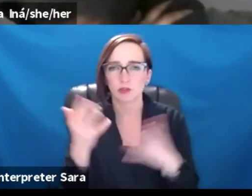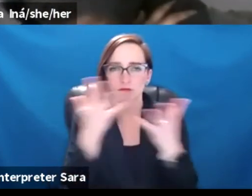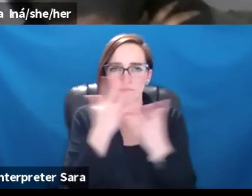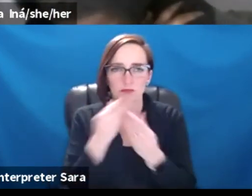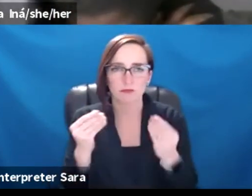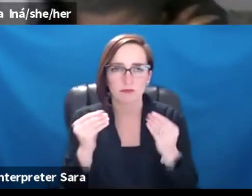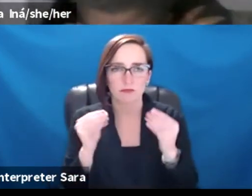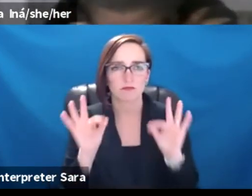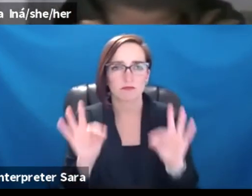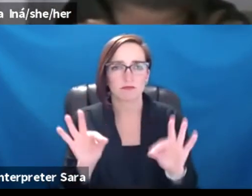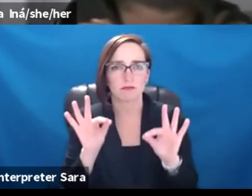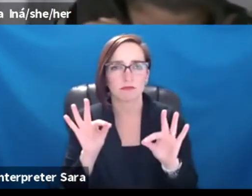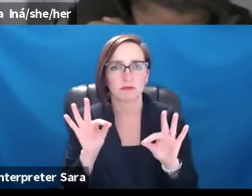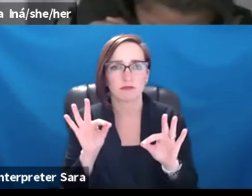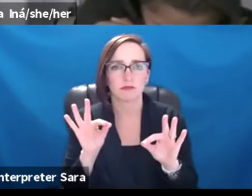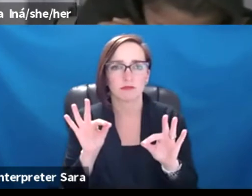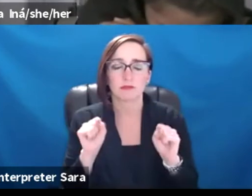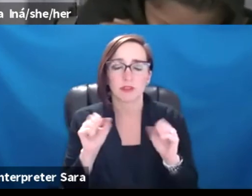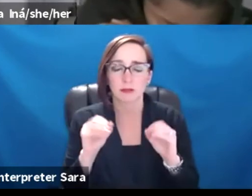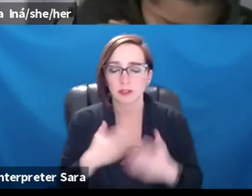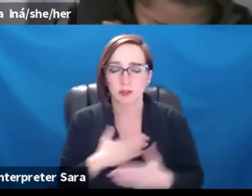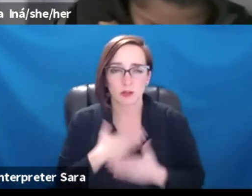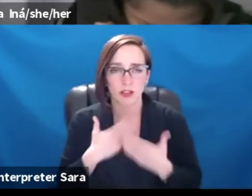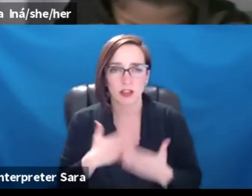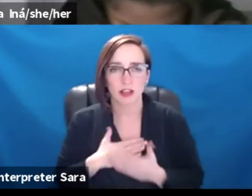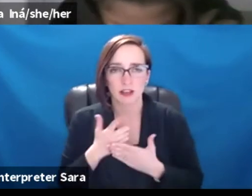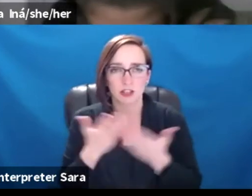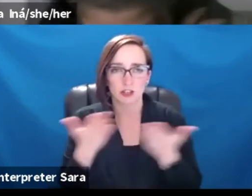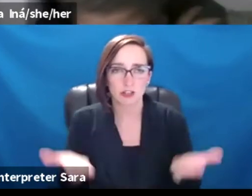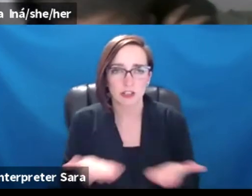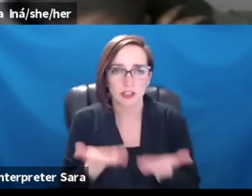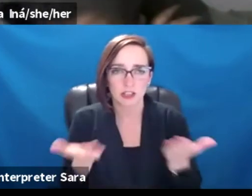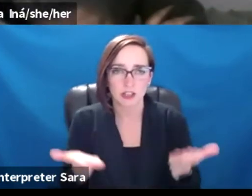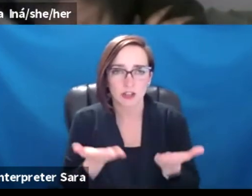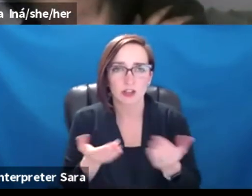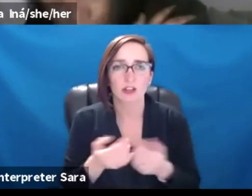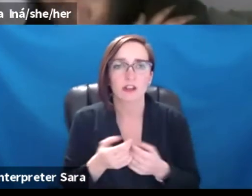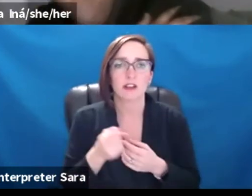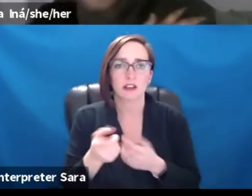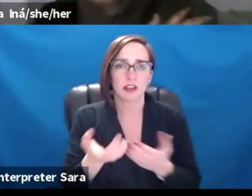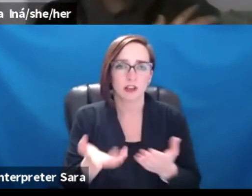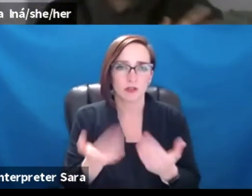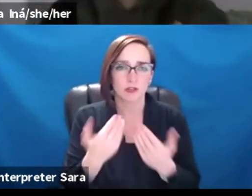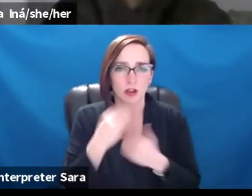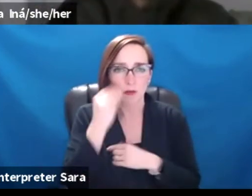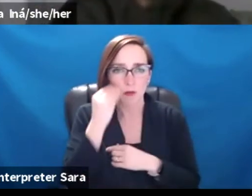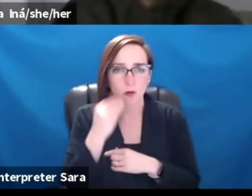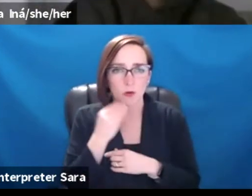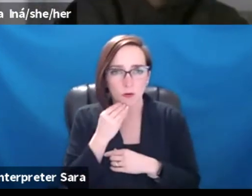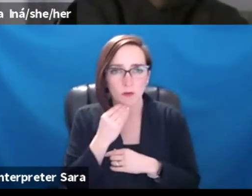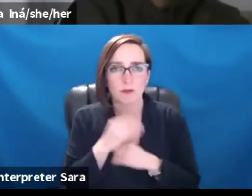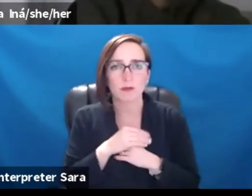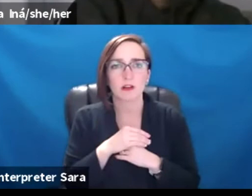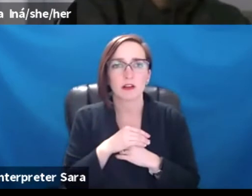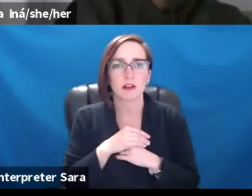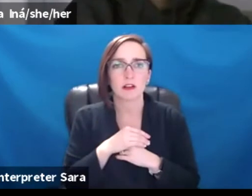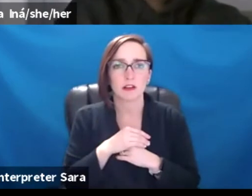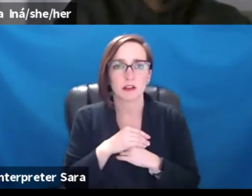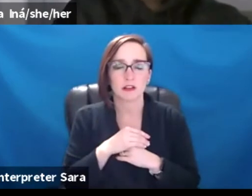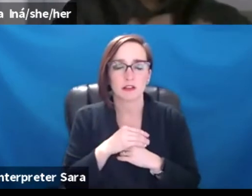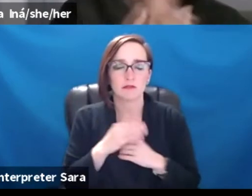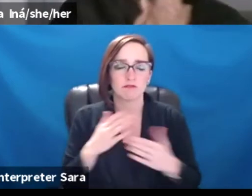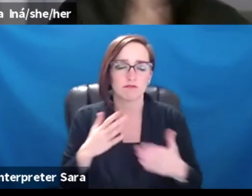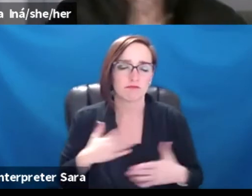Gosh, I'm so glad you're here. I'm so glad you have come home to body. I'm so glad you have welcomed